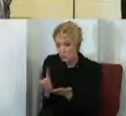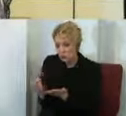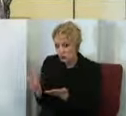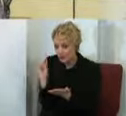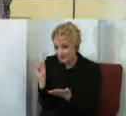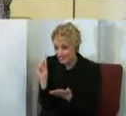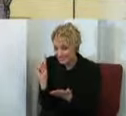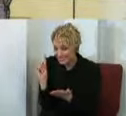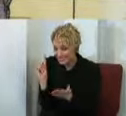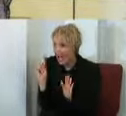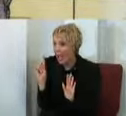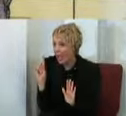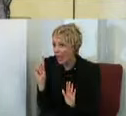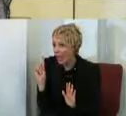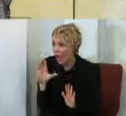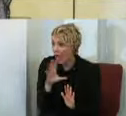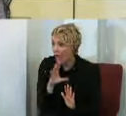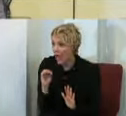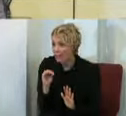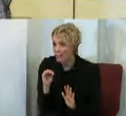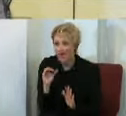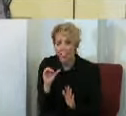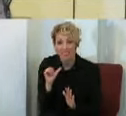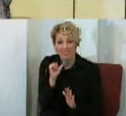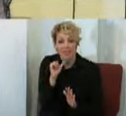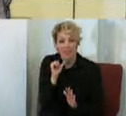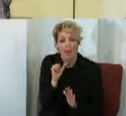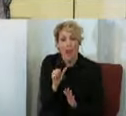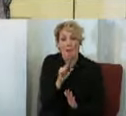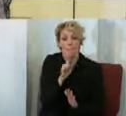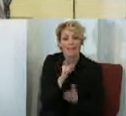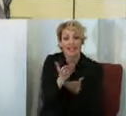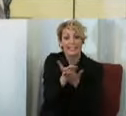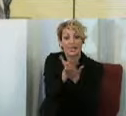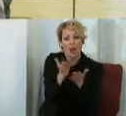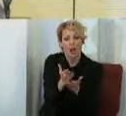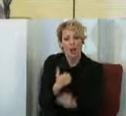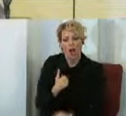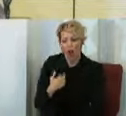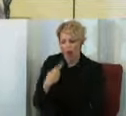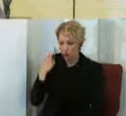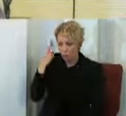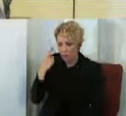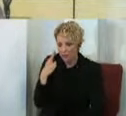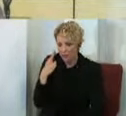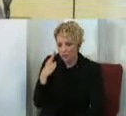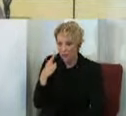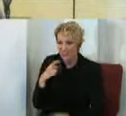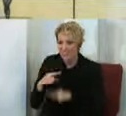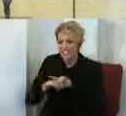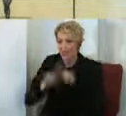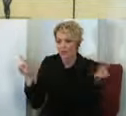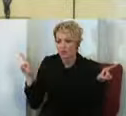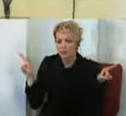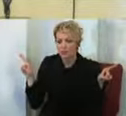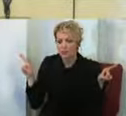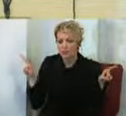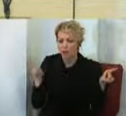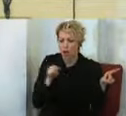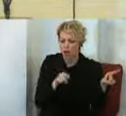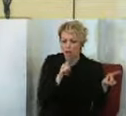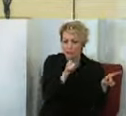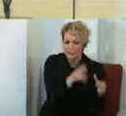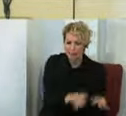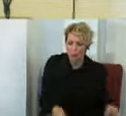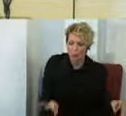And in that not being here, I really realized what being here means, how very important it